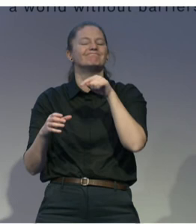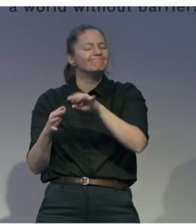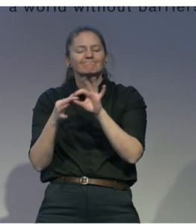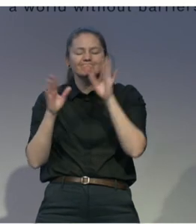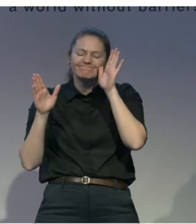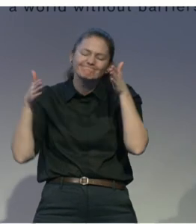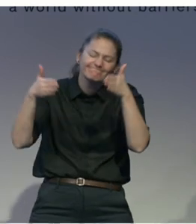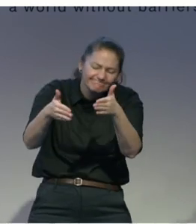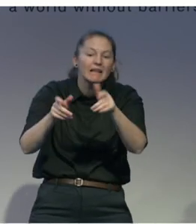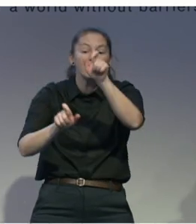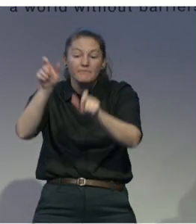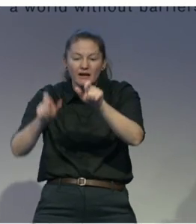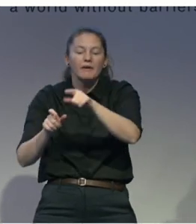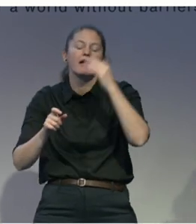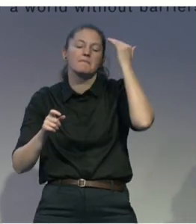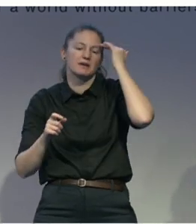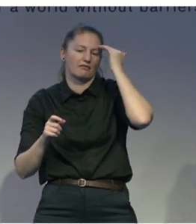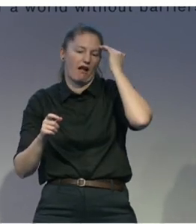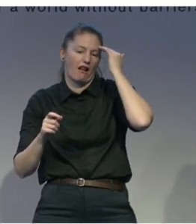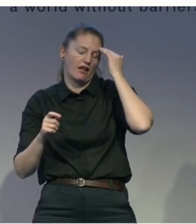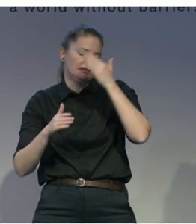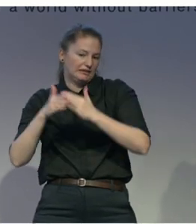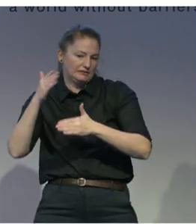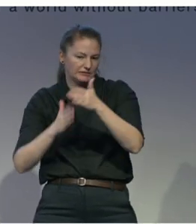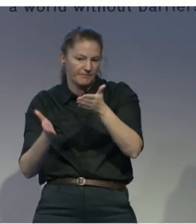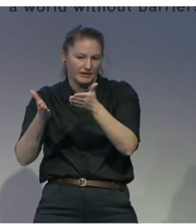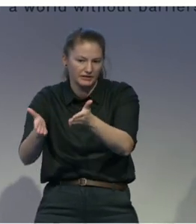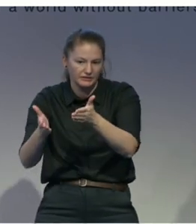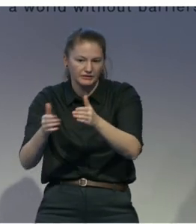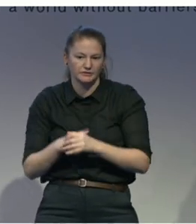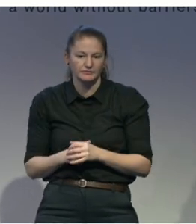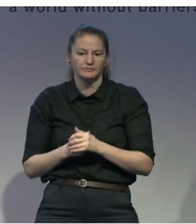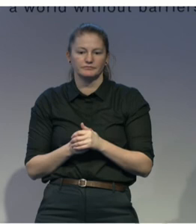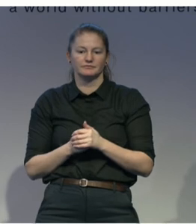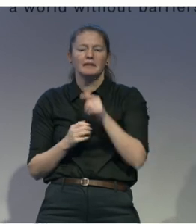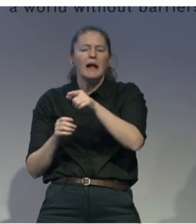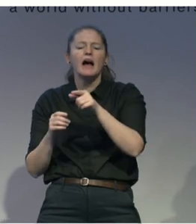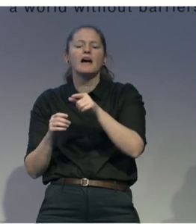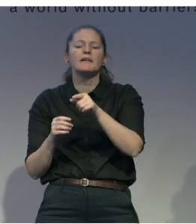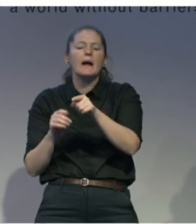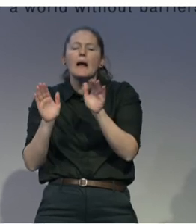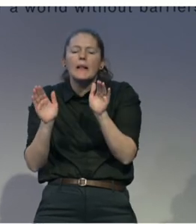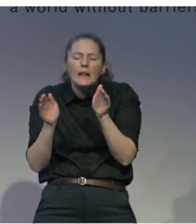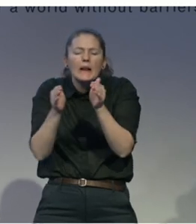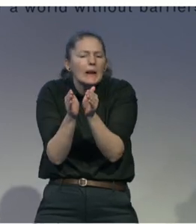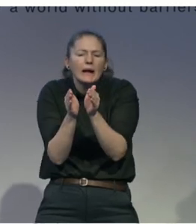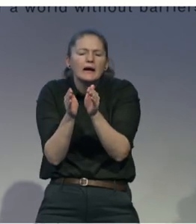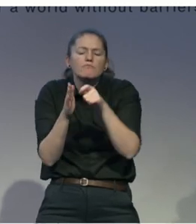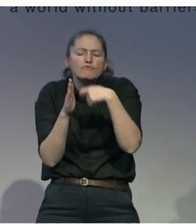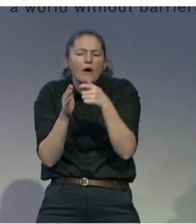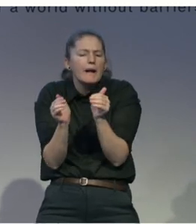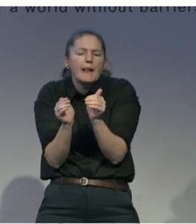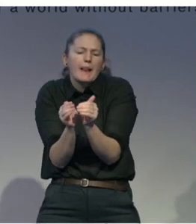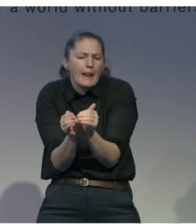how from a small country and a small project, we significantly changed the quality of life of a group of people